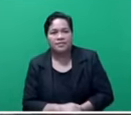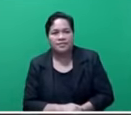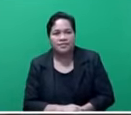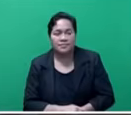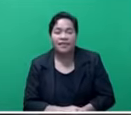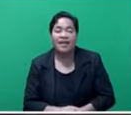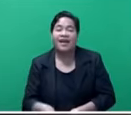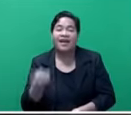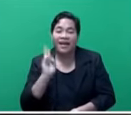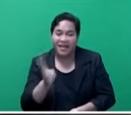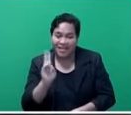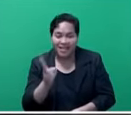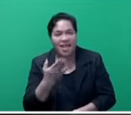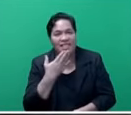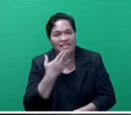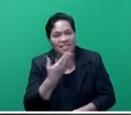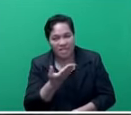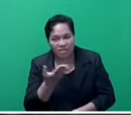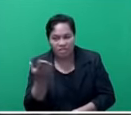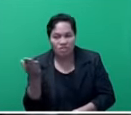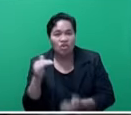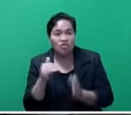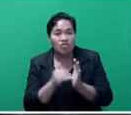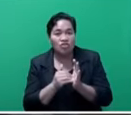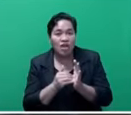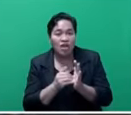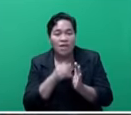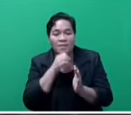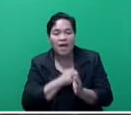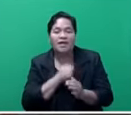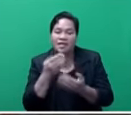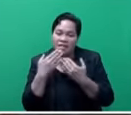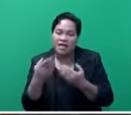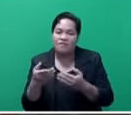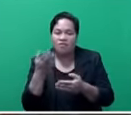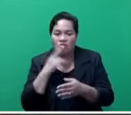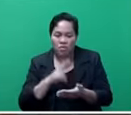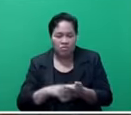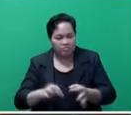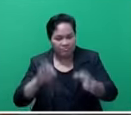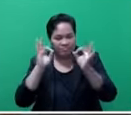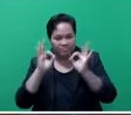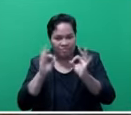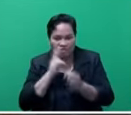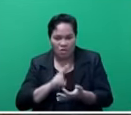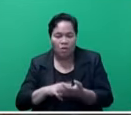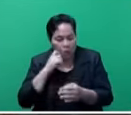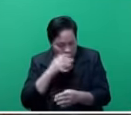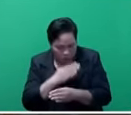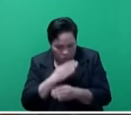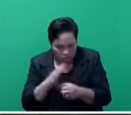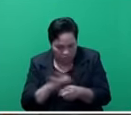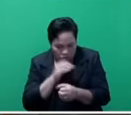Once again, I think, thank you, Chairman of the Public Accounts Committee, for this report, absolutely great report. We will work on it to make sure that we can